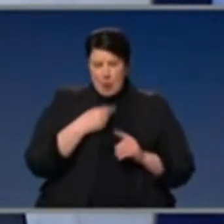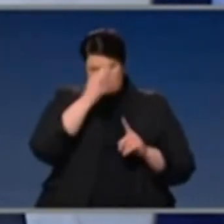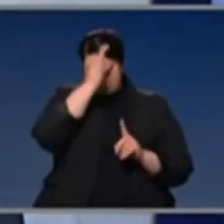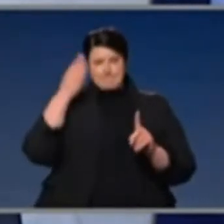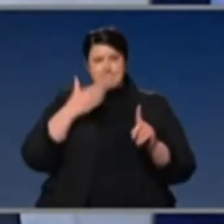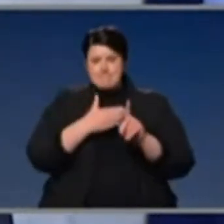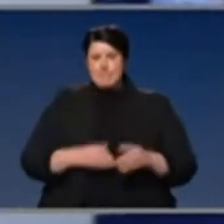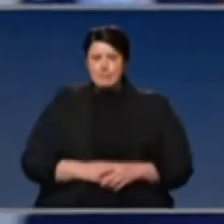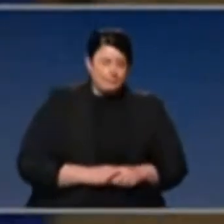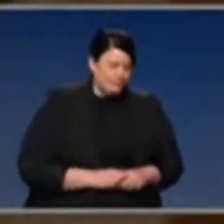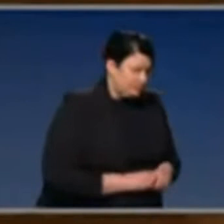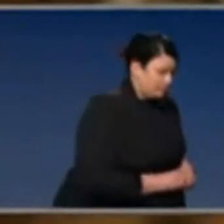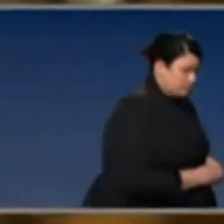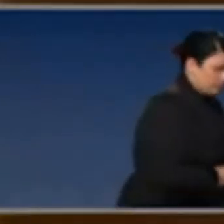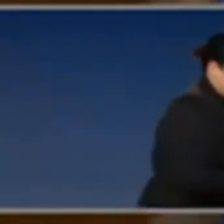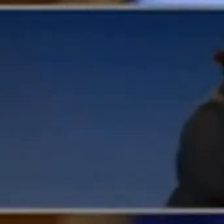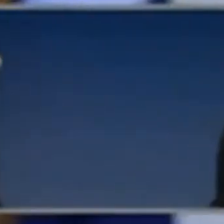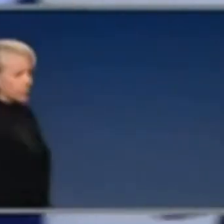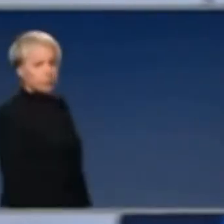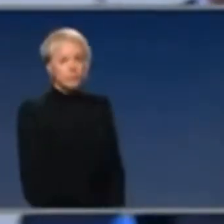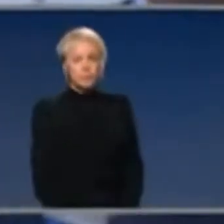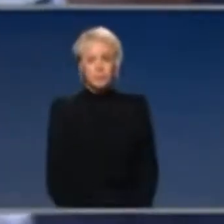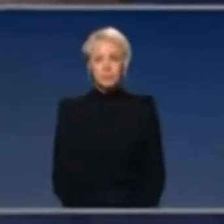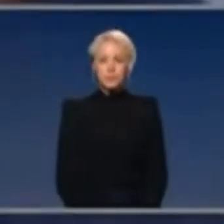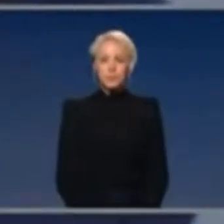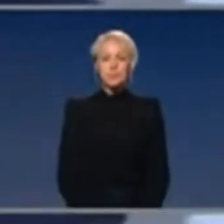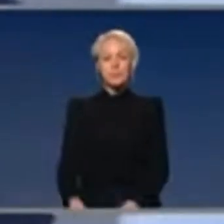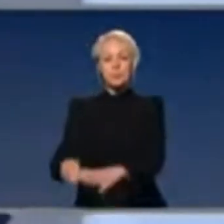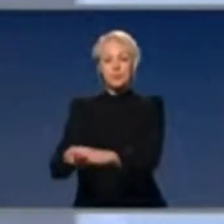what we're proposing today. If I may ask a question about...